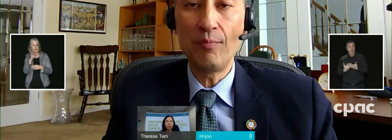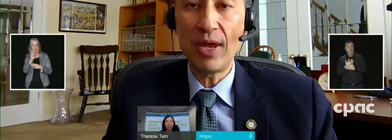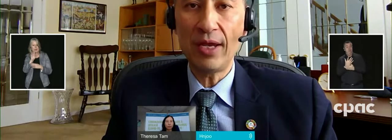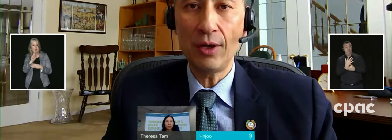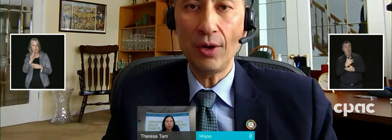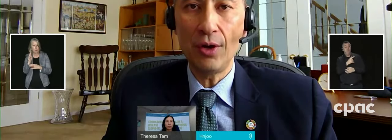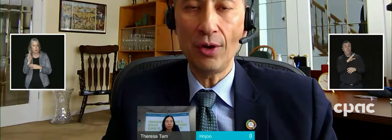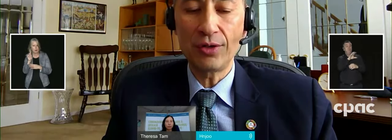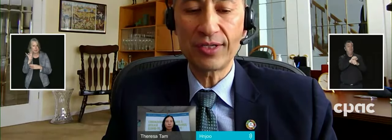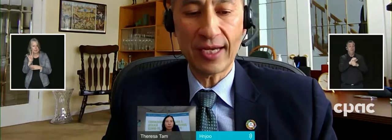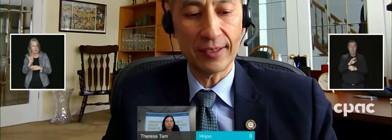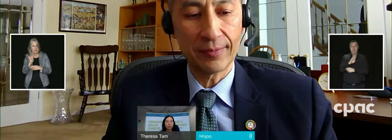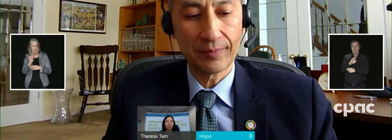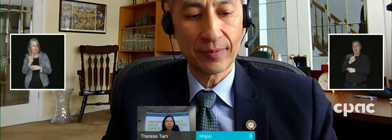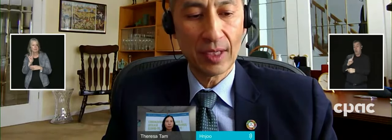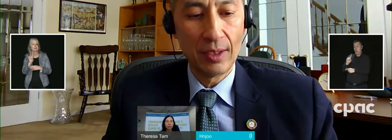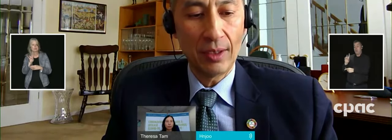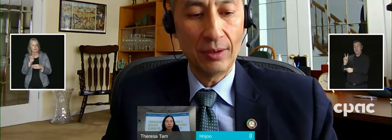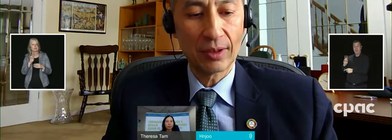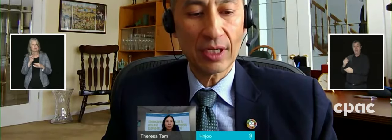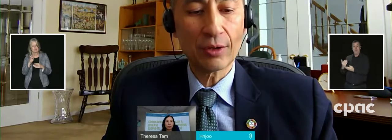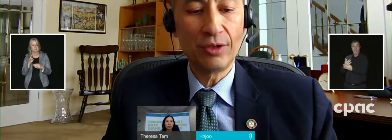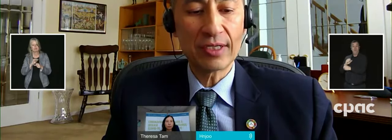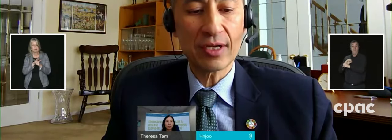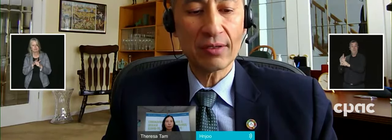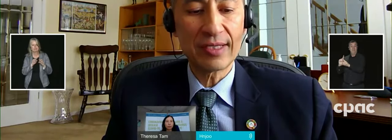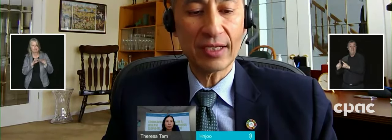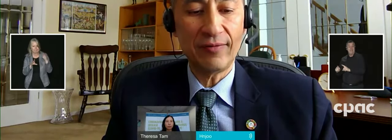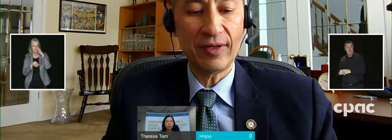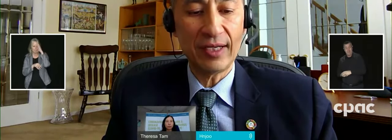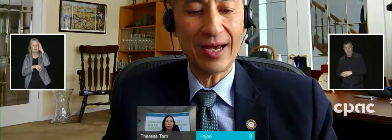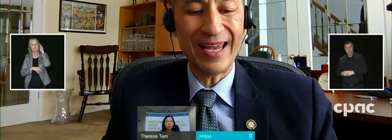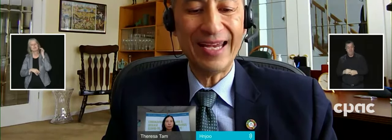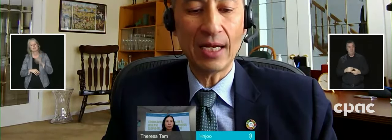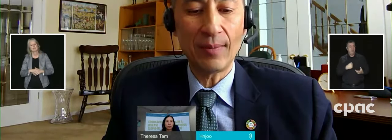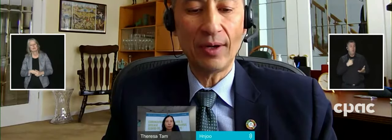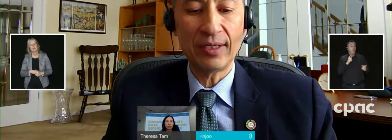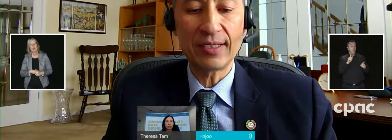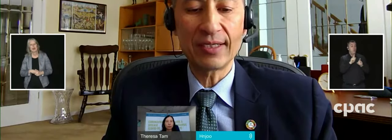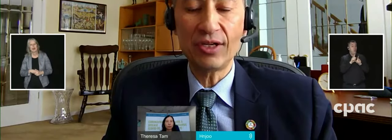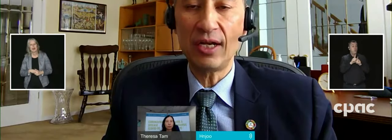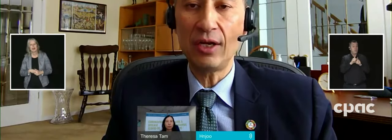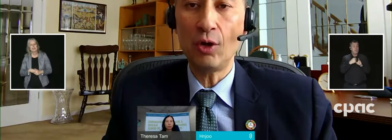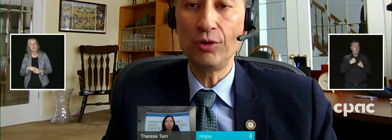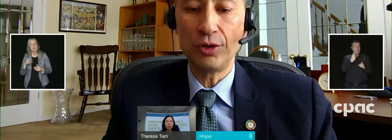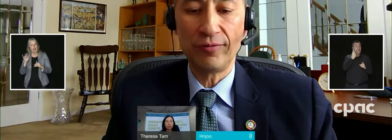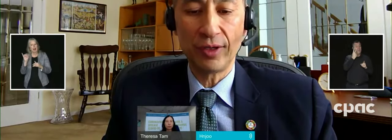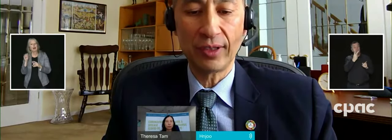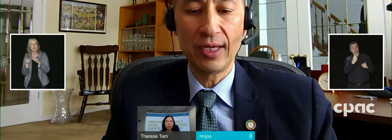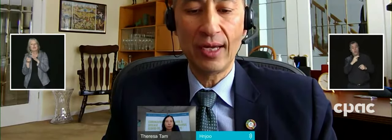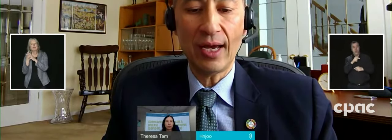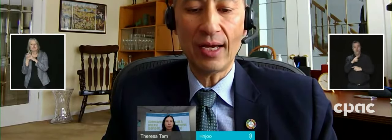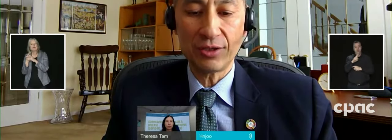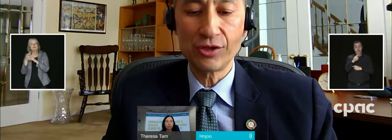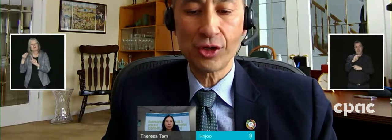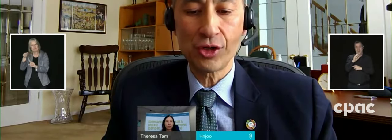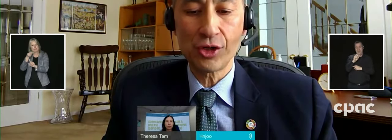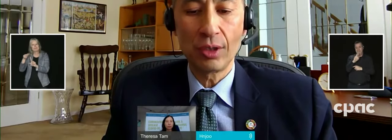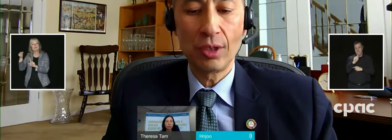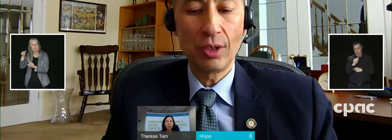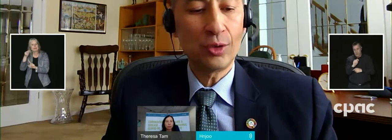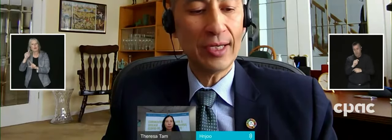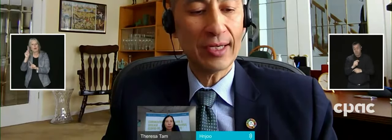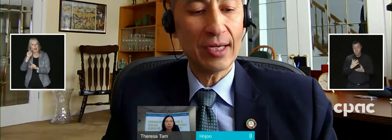variant B117. Une recrudescence d'activité a également été signalée au Nunavut. À ce